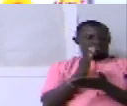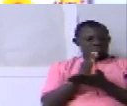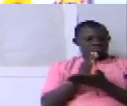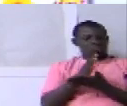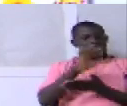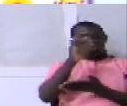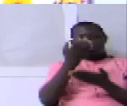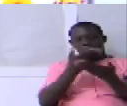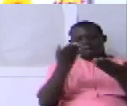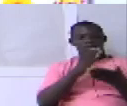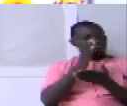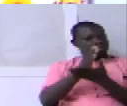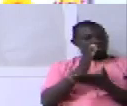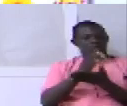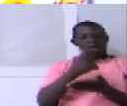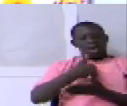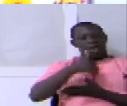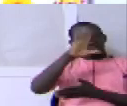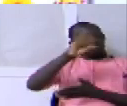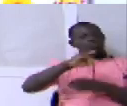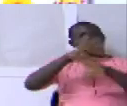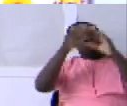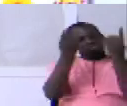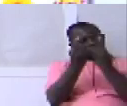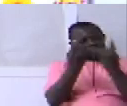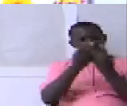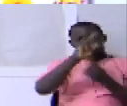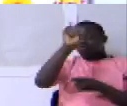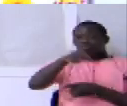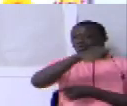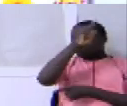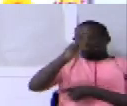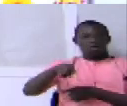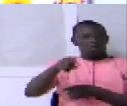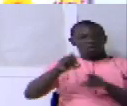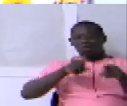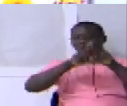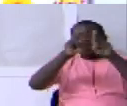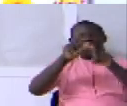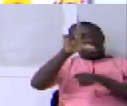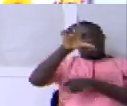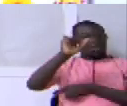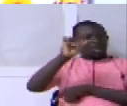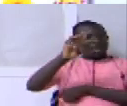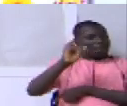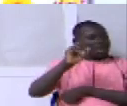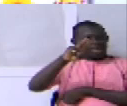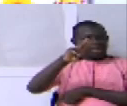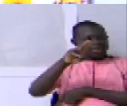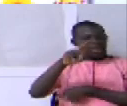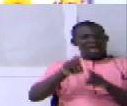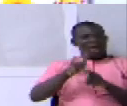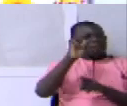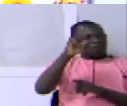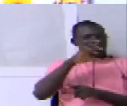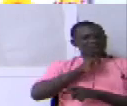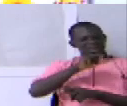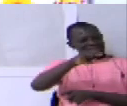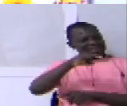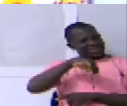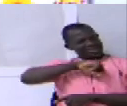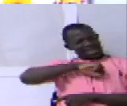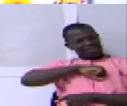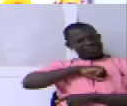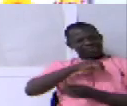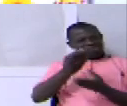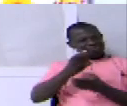Because definitely I did wrong to Lamin Jah and still he's not angry with me. Katu tonya ngajele ko na tilimbali